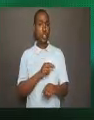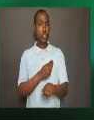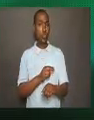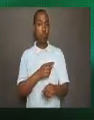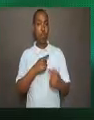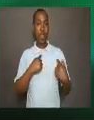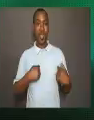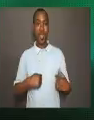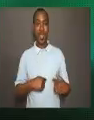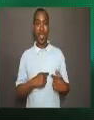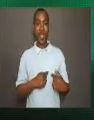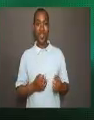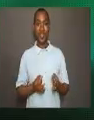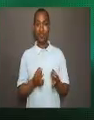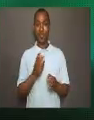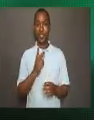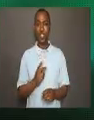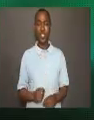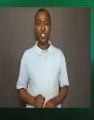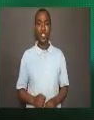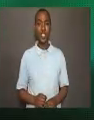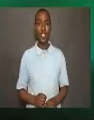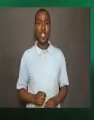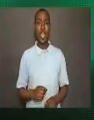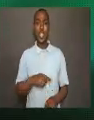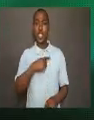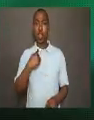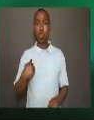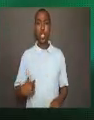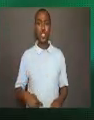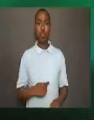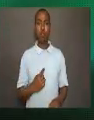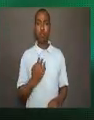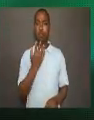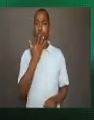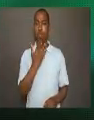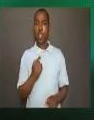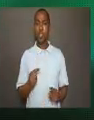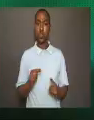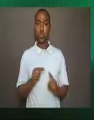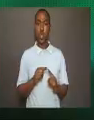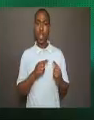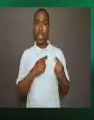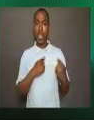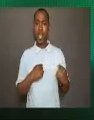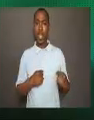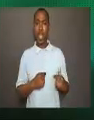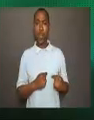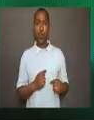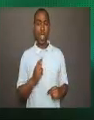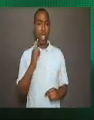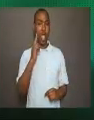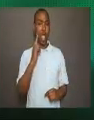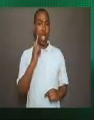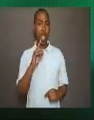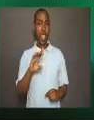heart. The circulation of blood through the heart is just one part